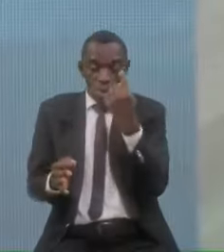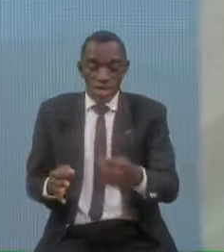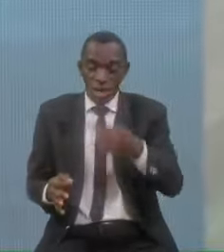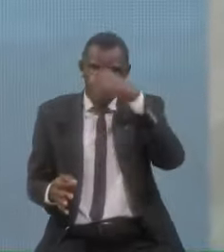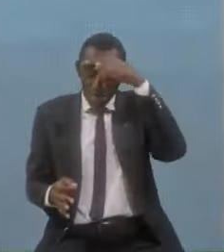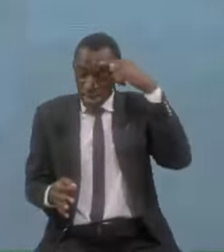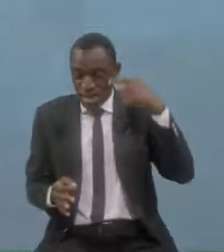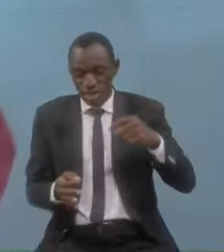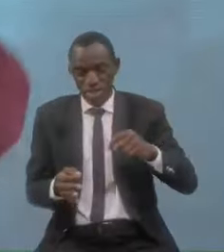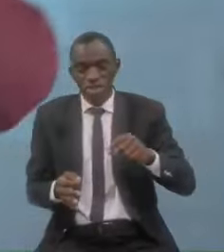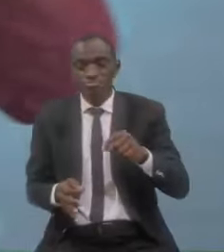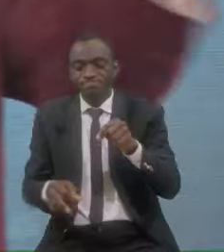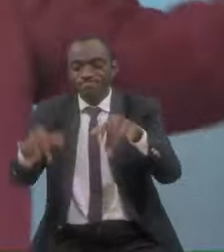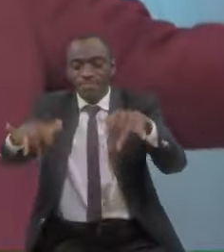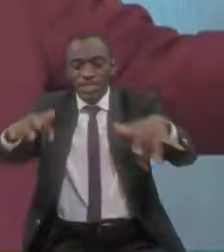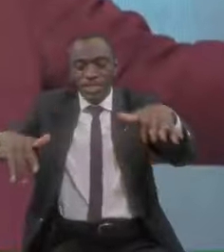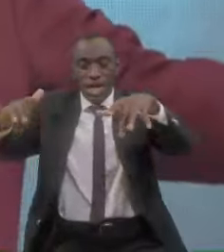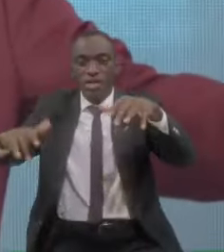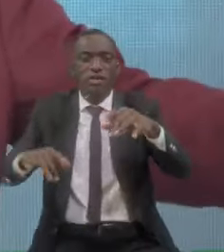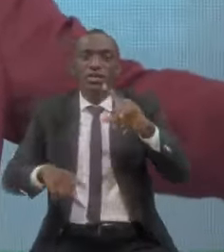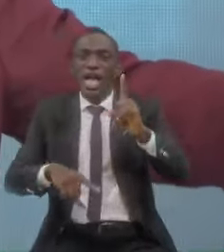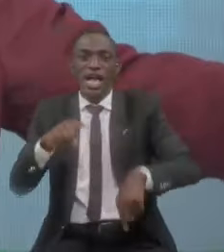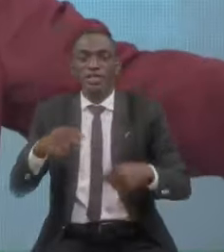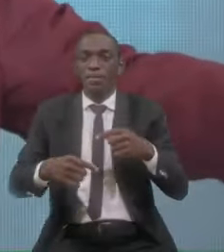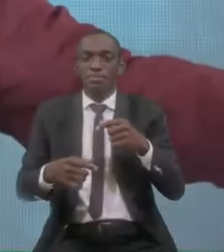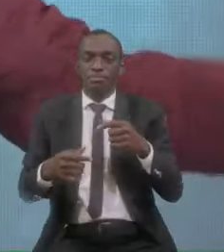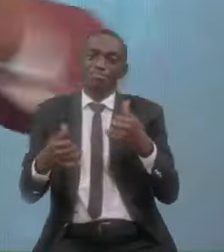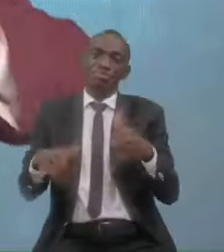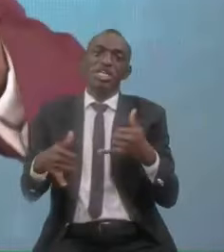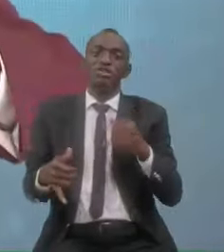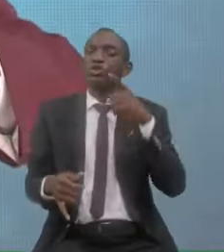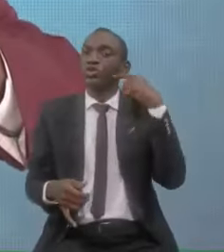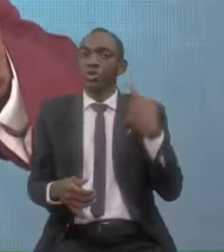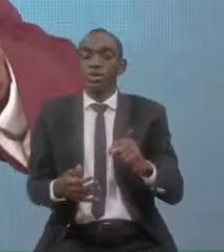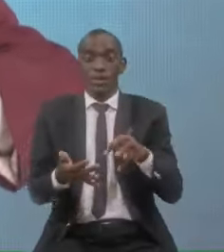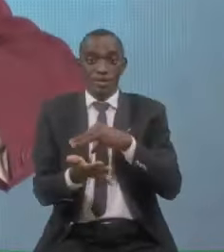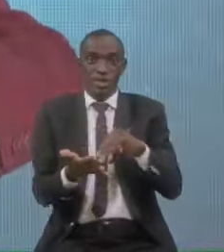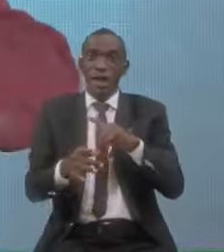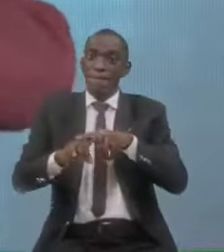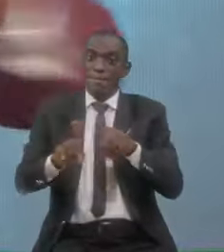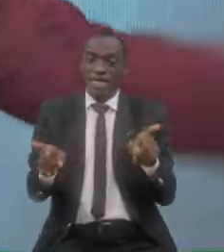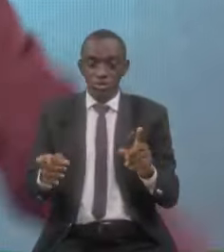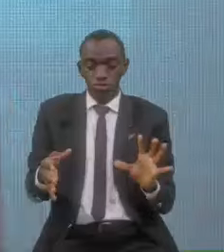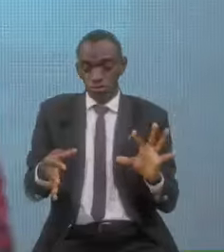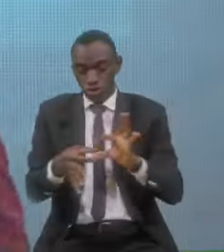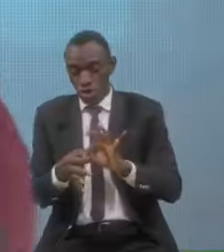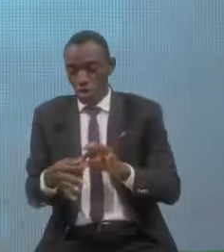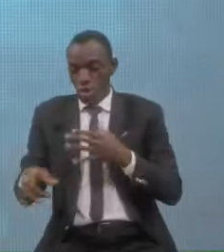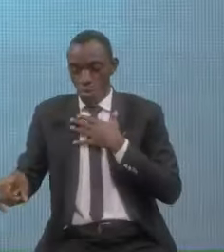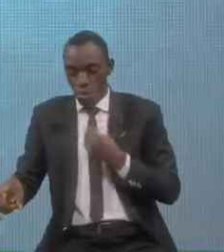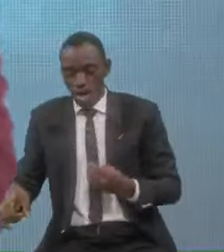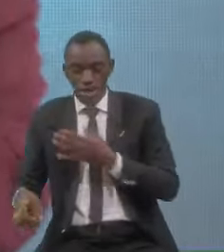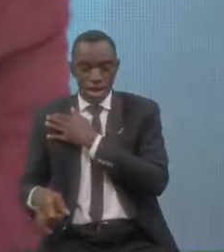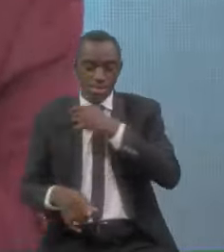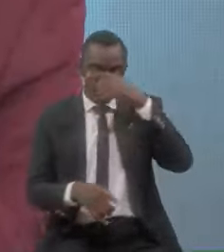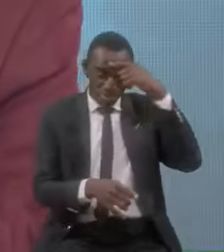his music. That it takes the congregation and the combination of white keys and black keys